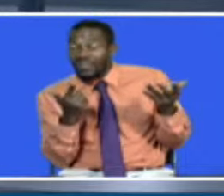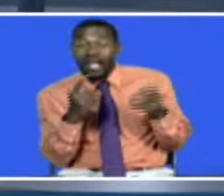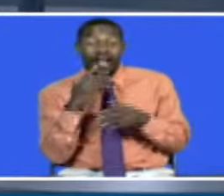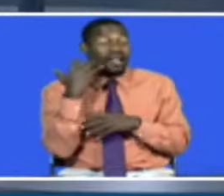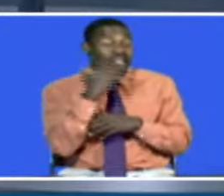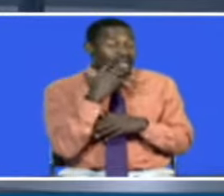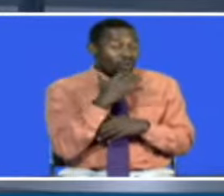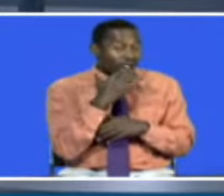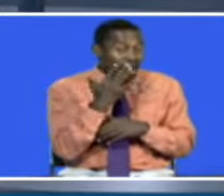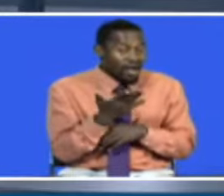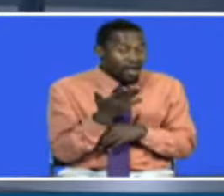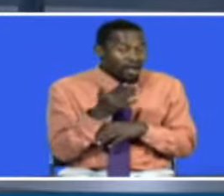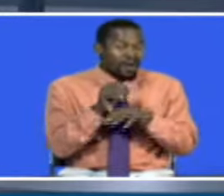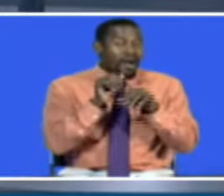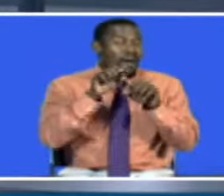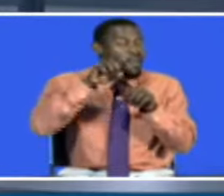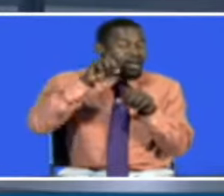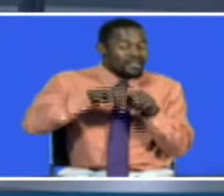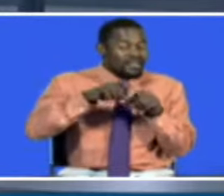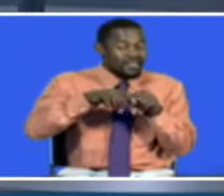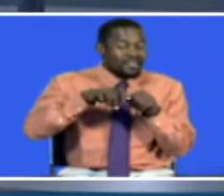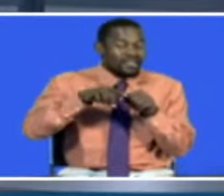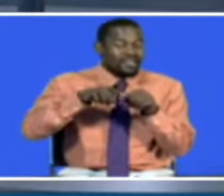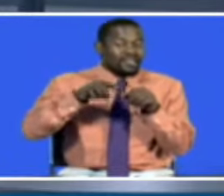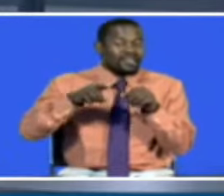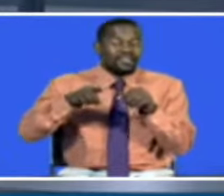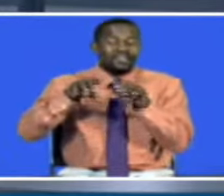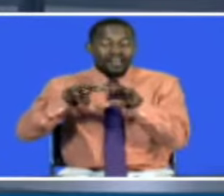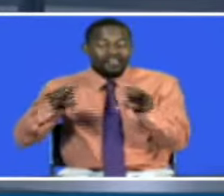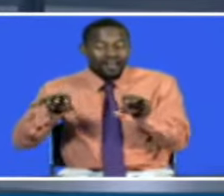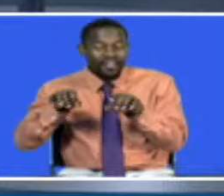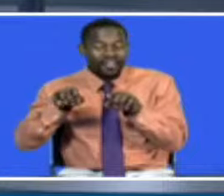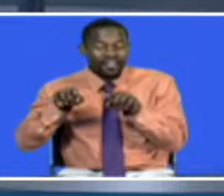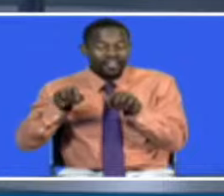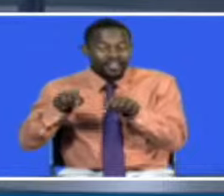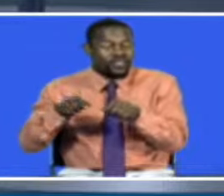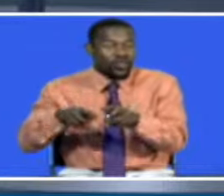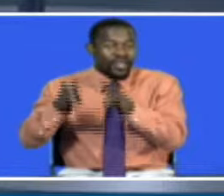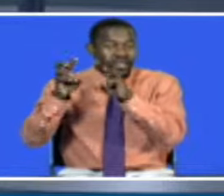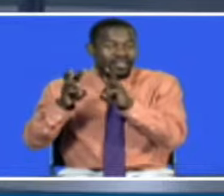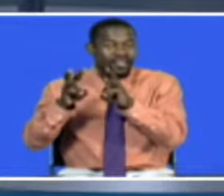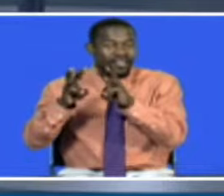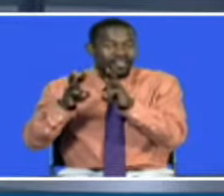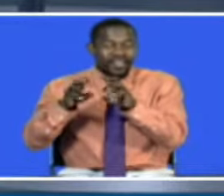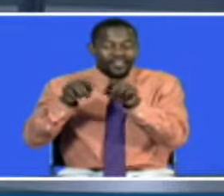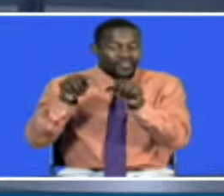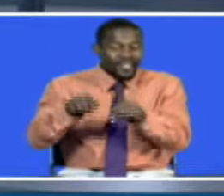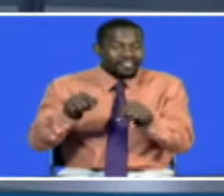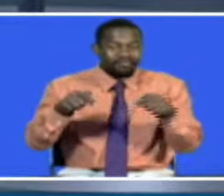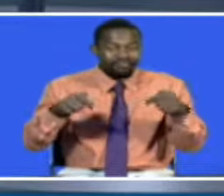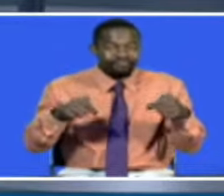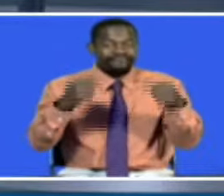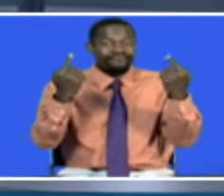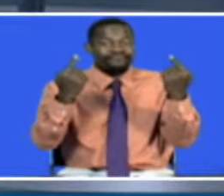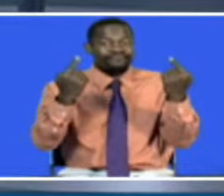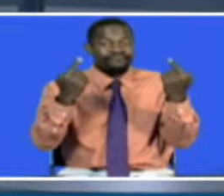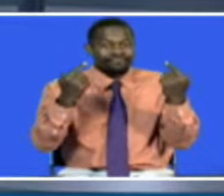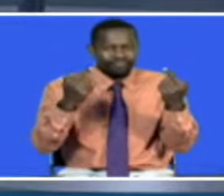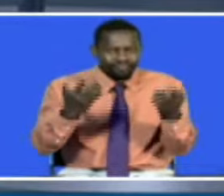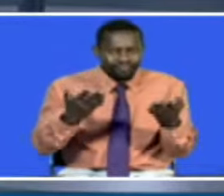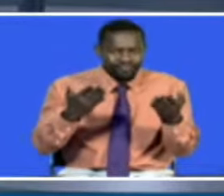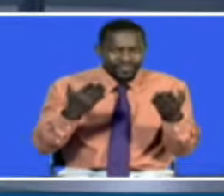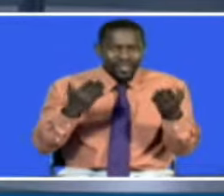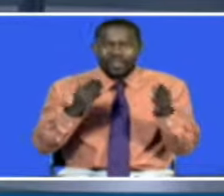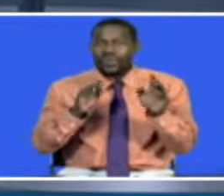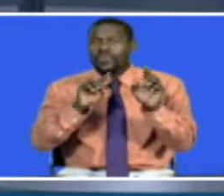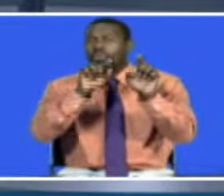have to get to this point? Did he have to go this direction? Did this disagreement have to get to the National